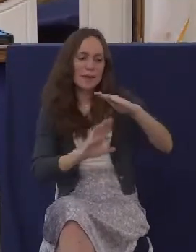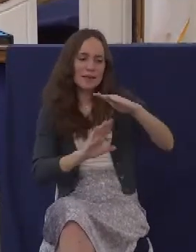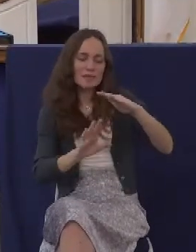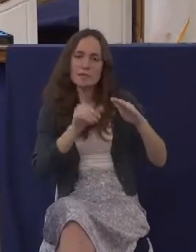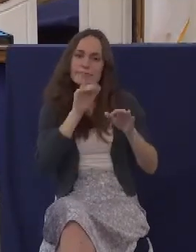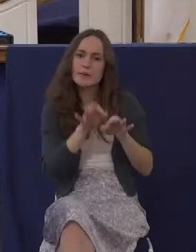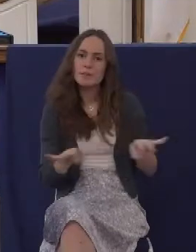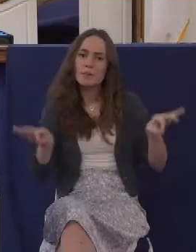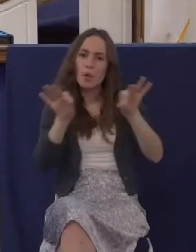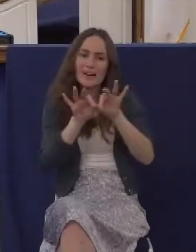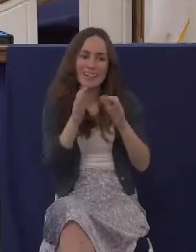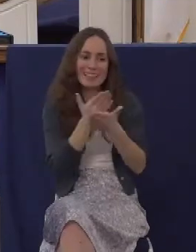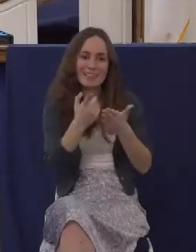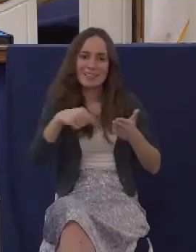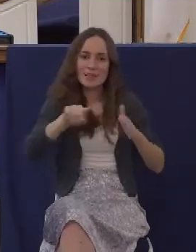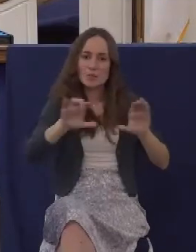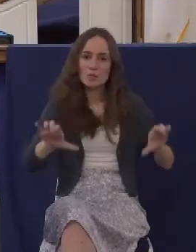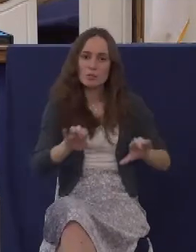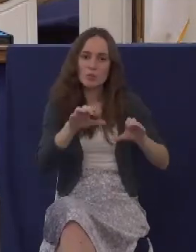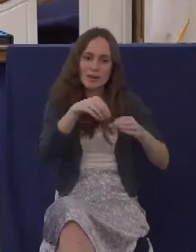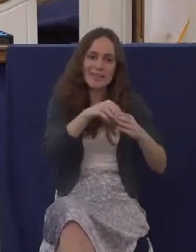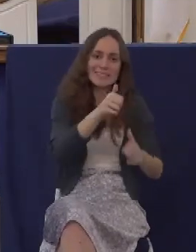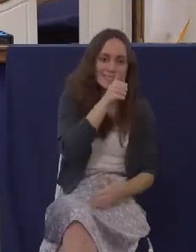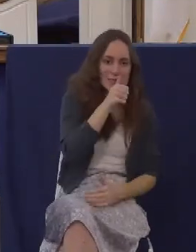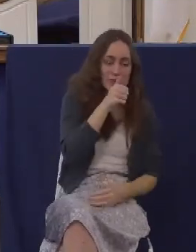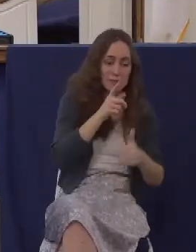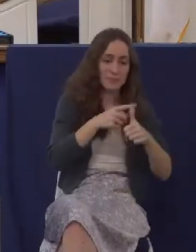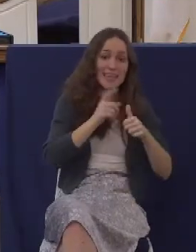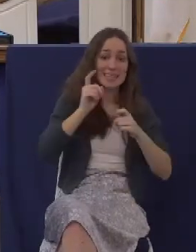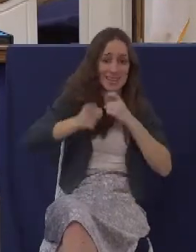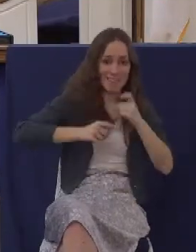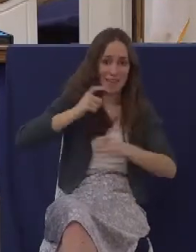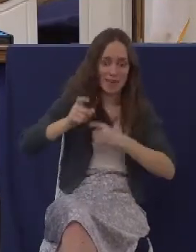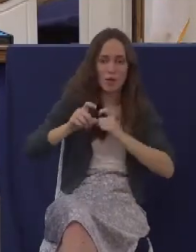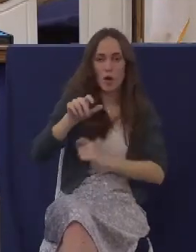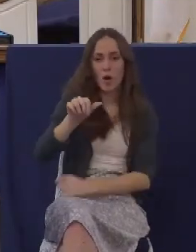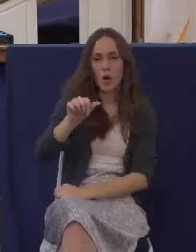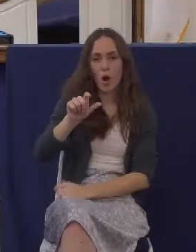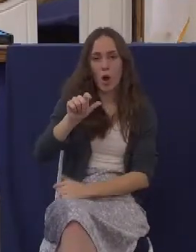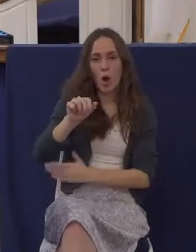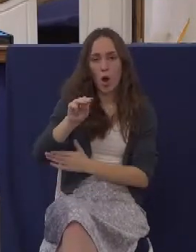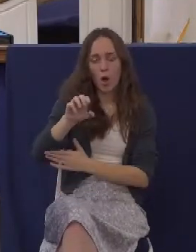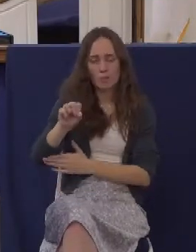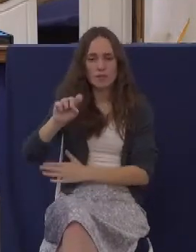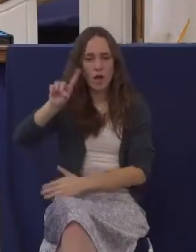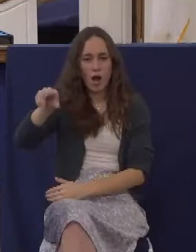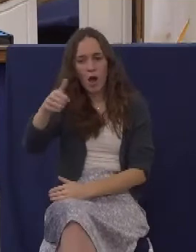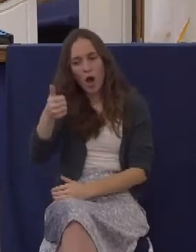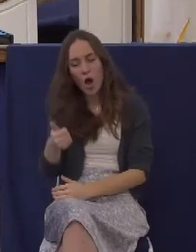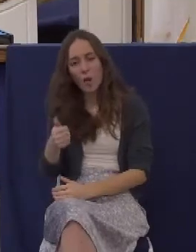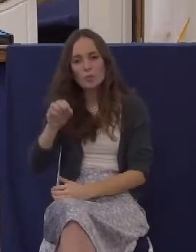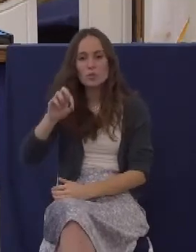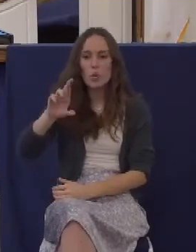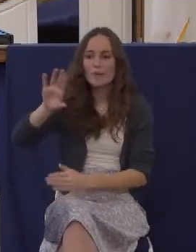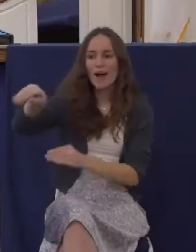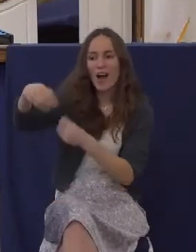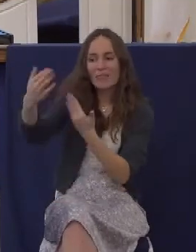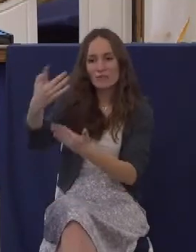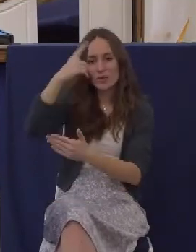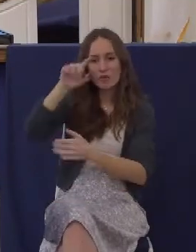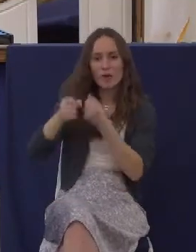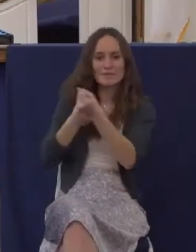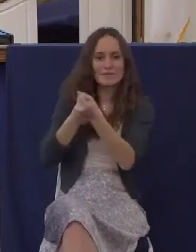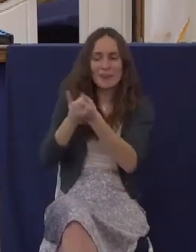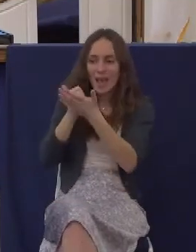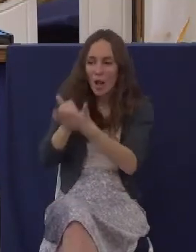in secret. One of them was giving. He talked about giving alms, which was a good thing to do. You're giving to help the poor, or you're